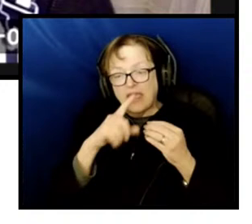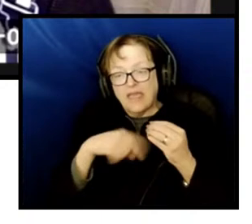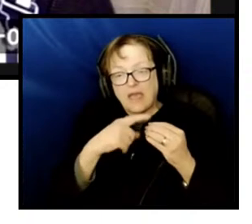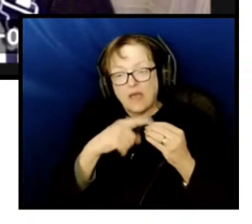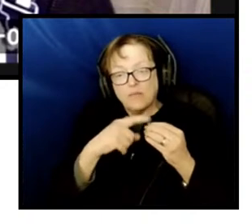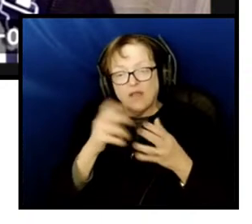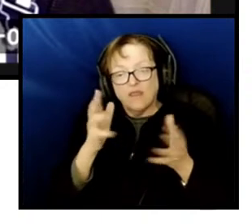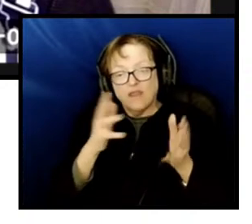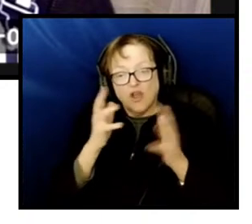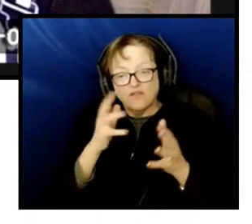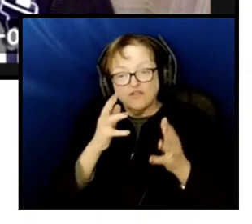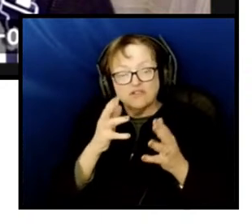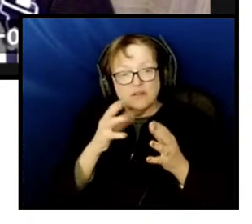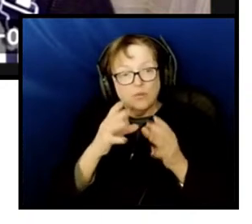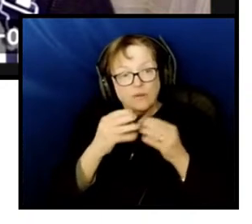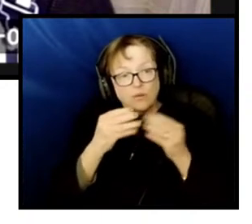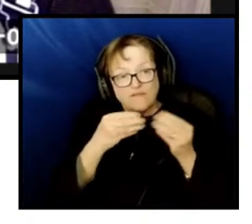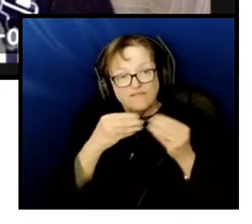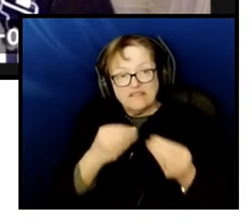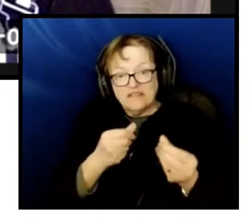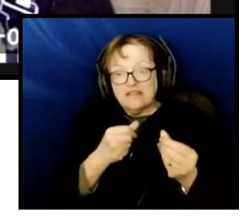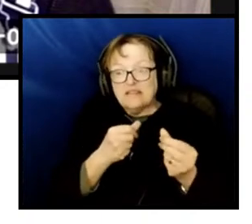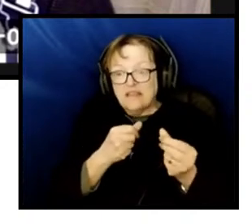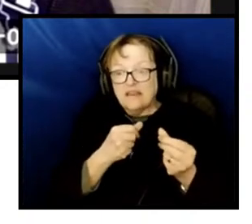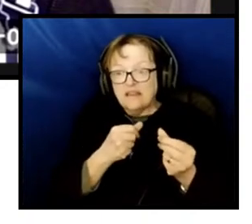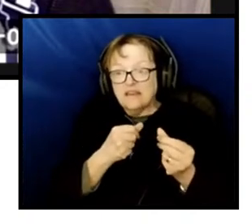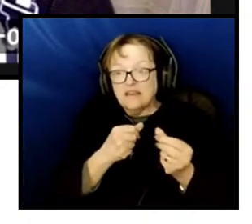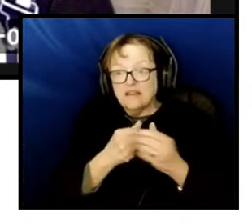were facilitating.